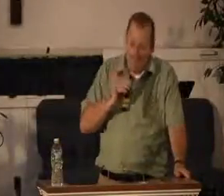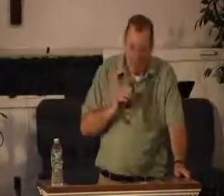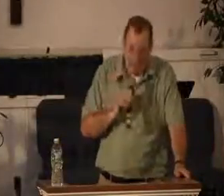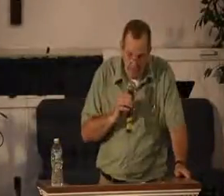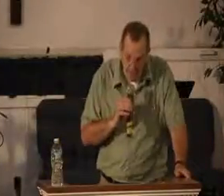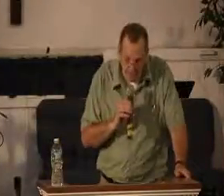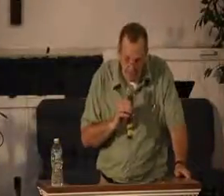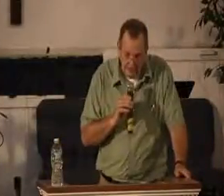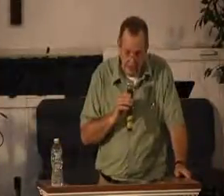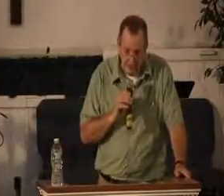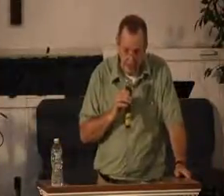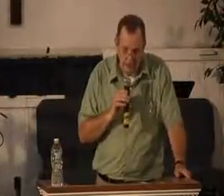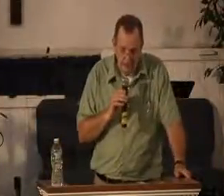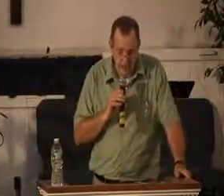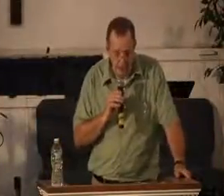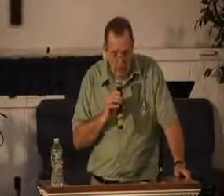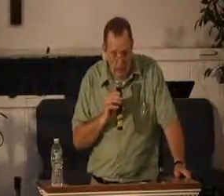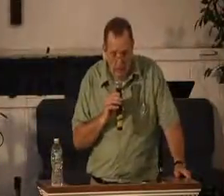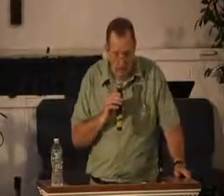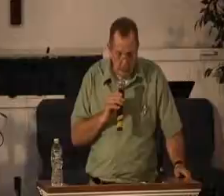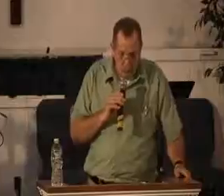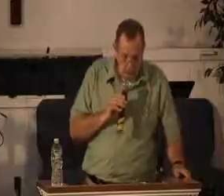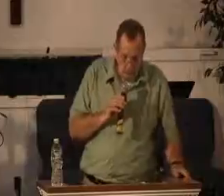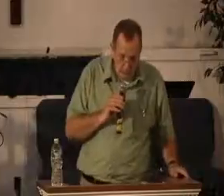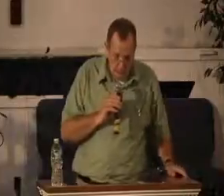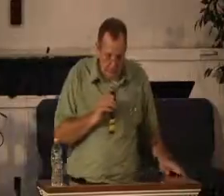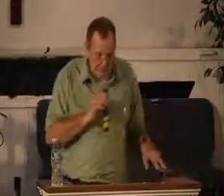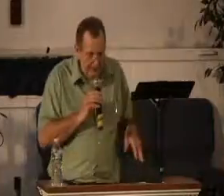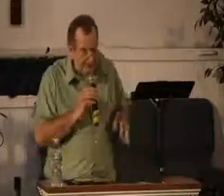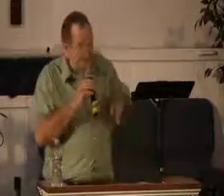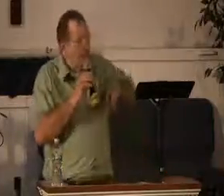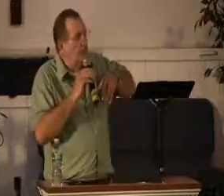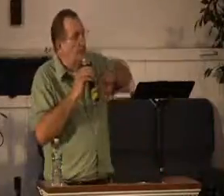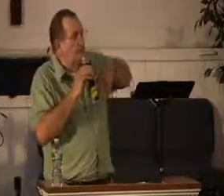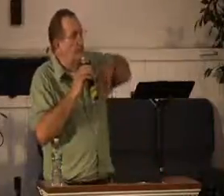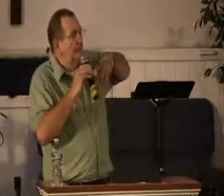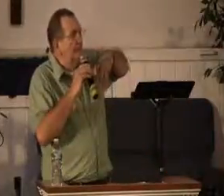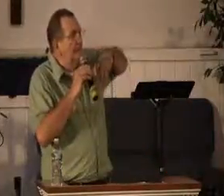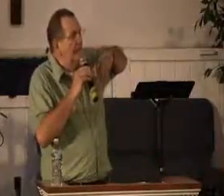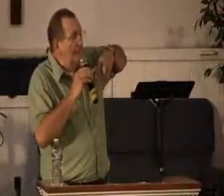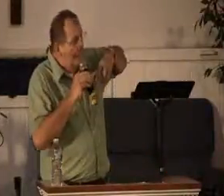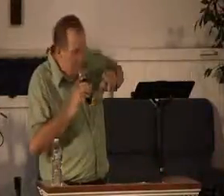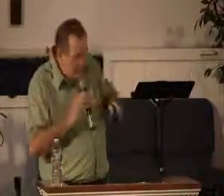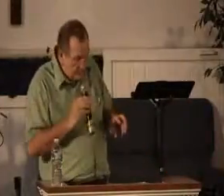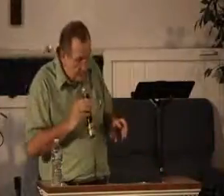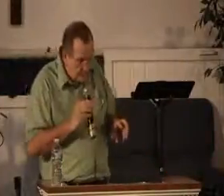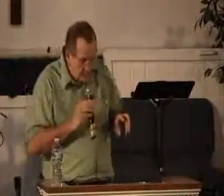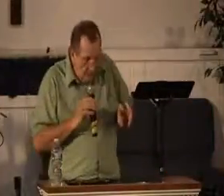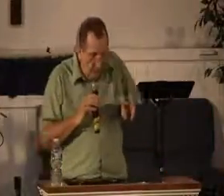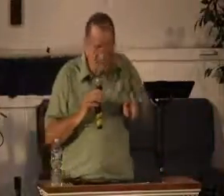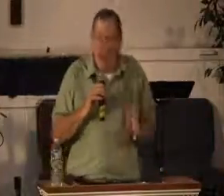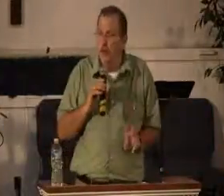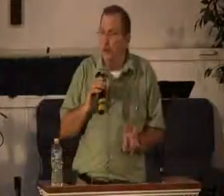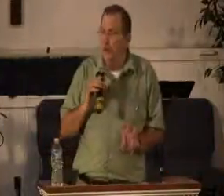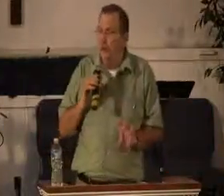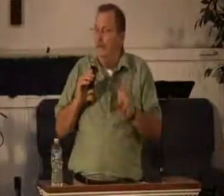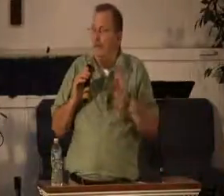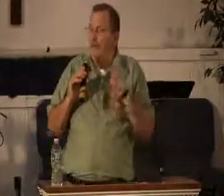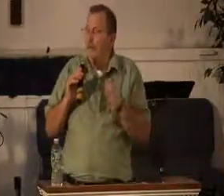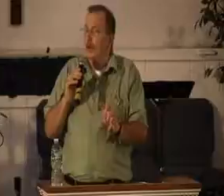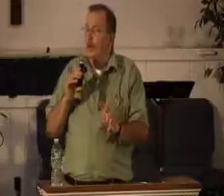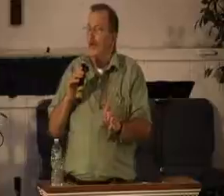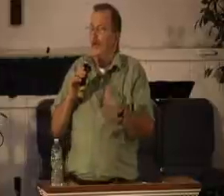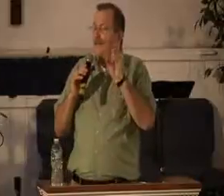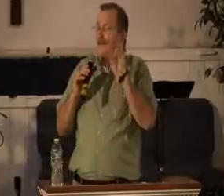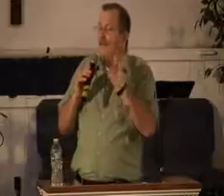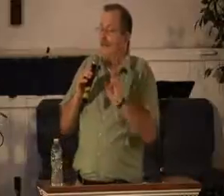You cannot fall silent. God has called you and He has instilled in you a message of hope